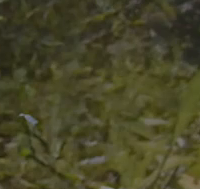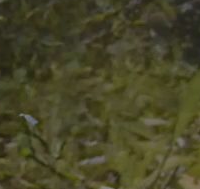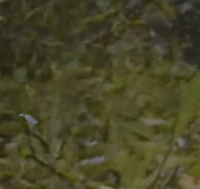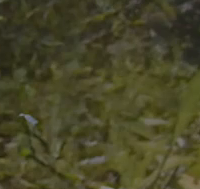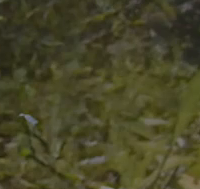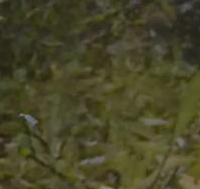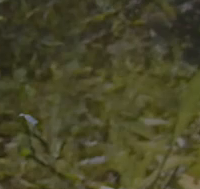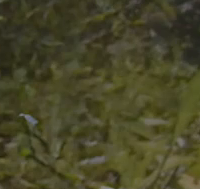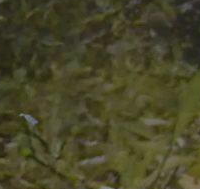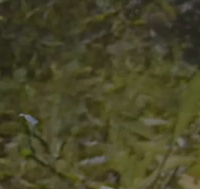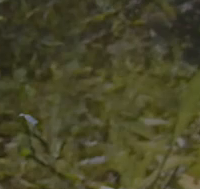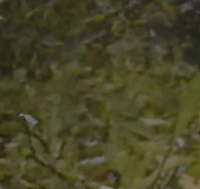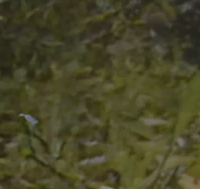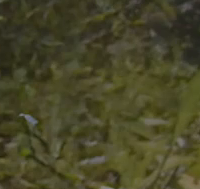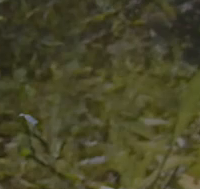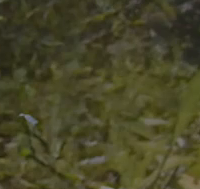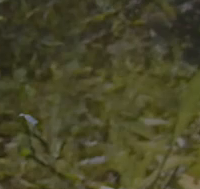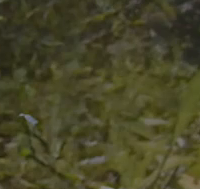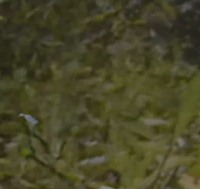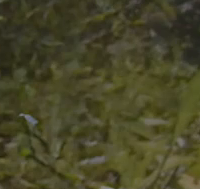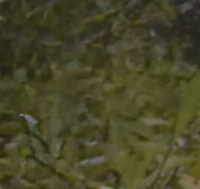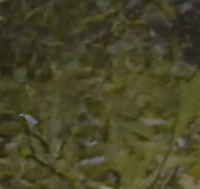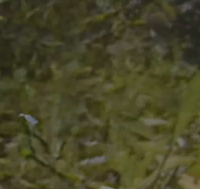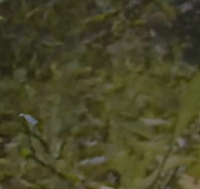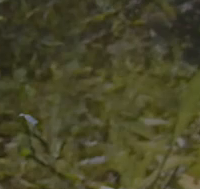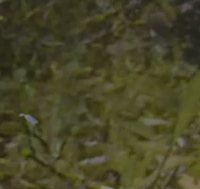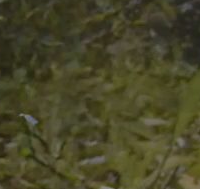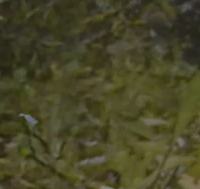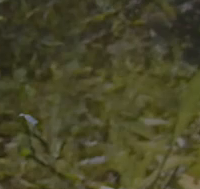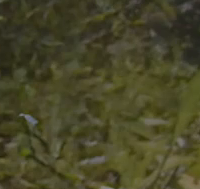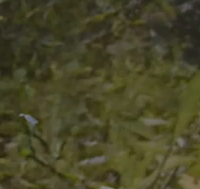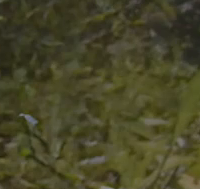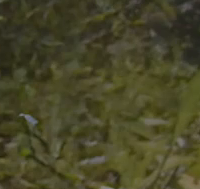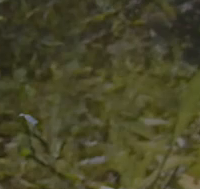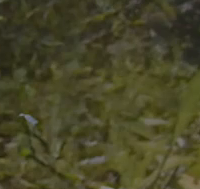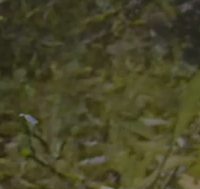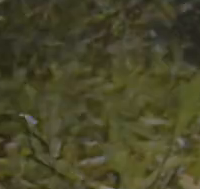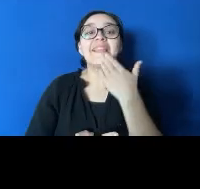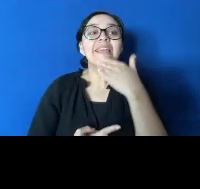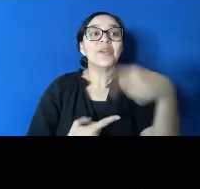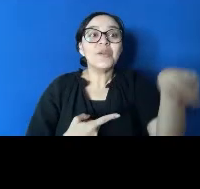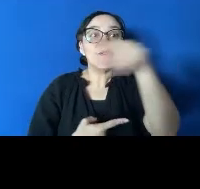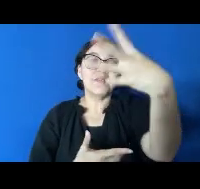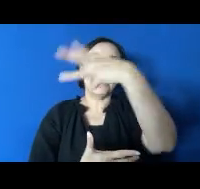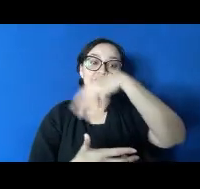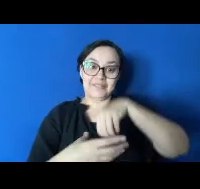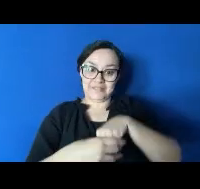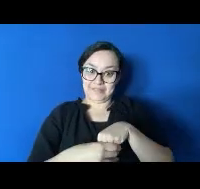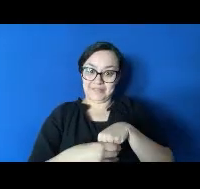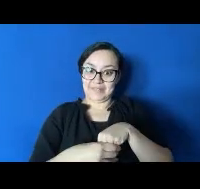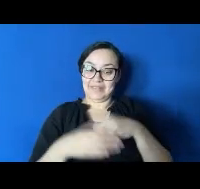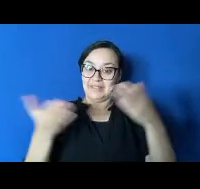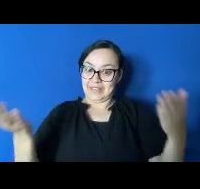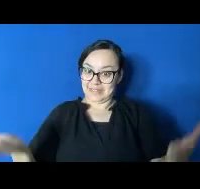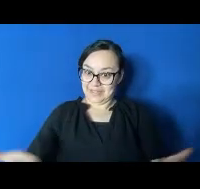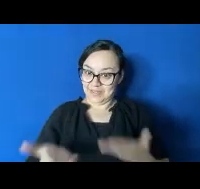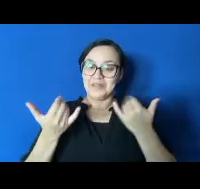días a todos y gracias Good morning, para everybody. su participación Thank you for your con participation nosotros en ese with us